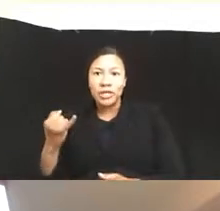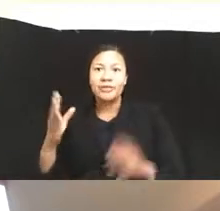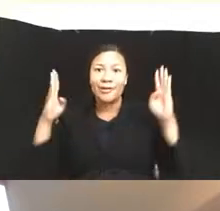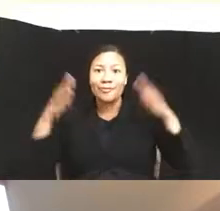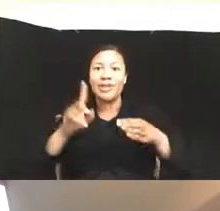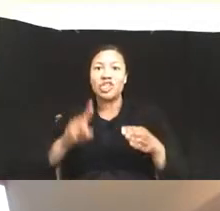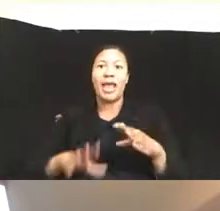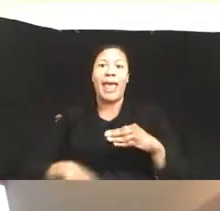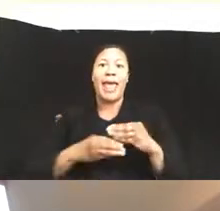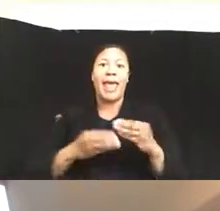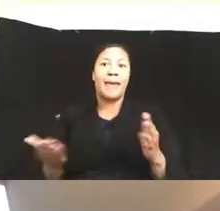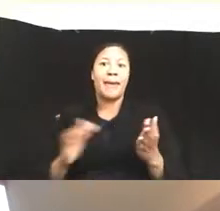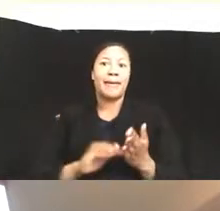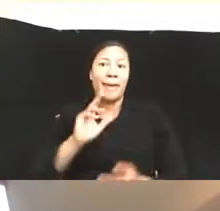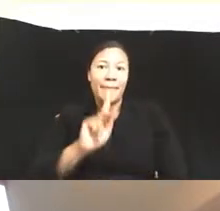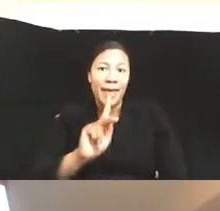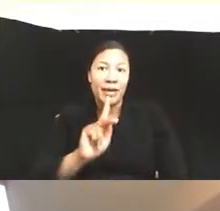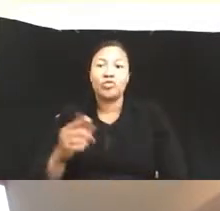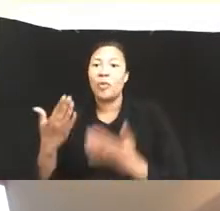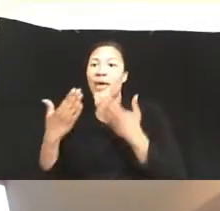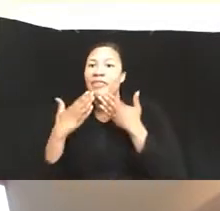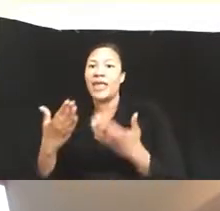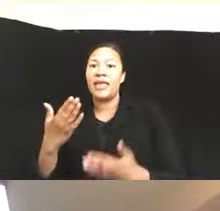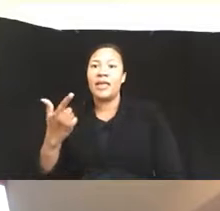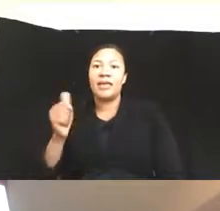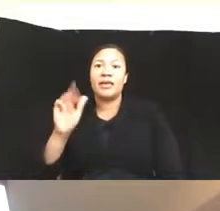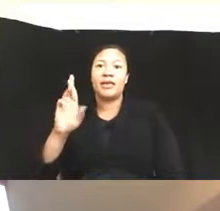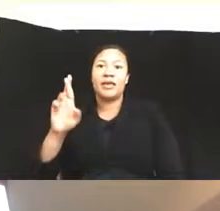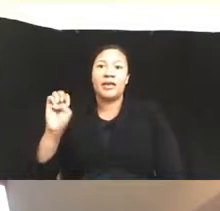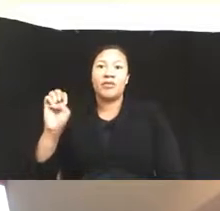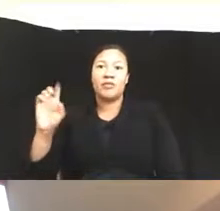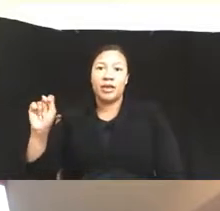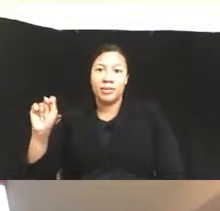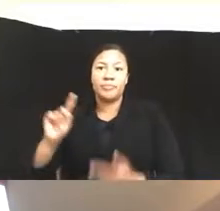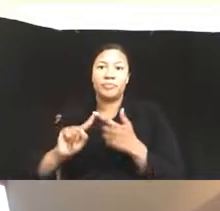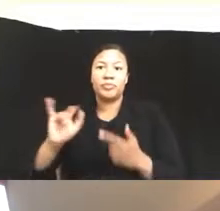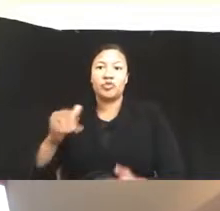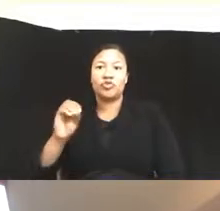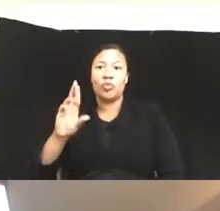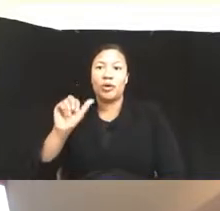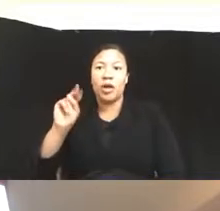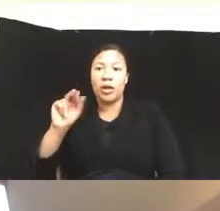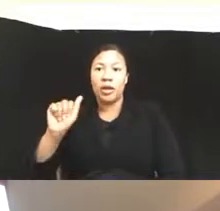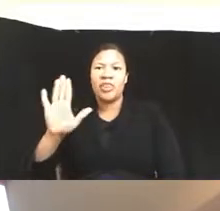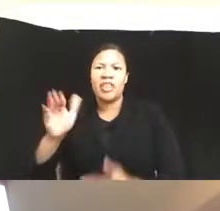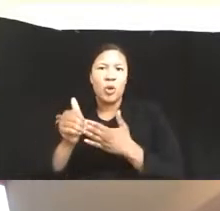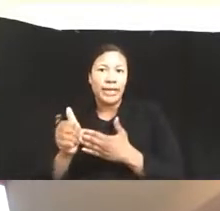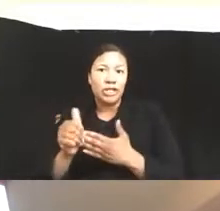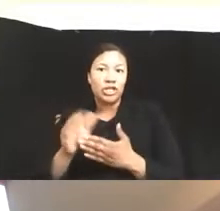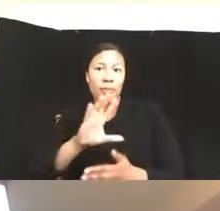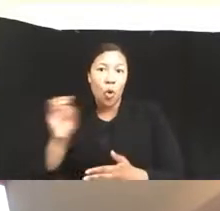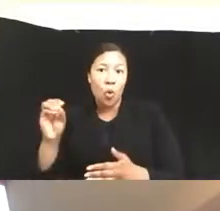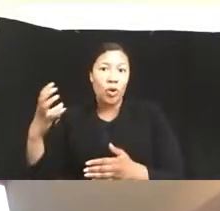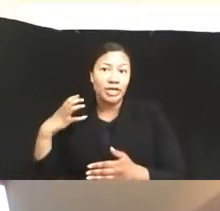I want to thank Garrett and Jordana for their leadership as co-chairs of the Ethnographies